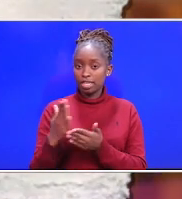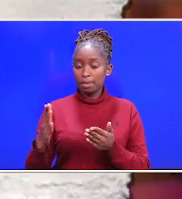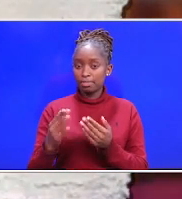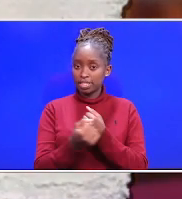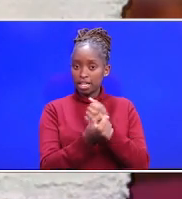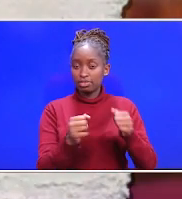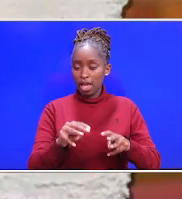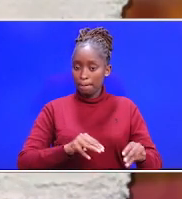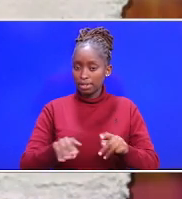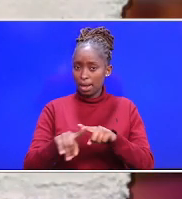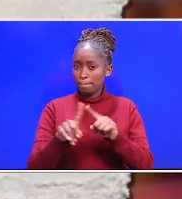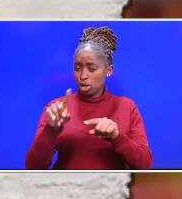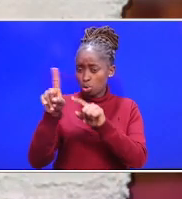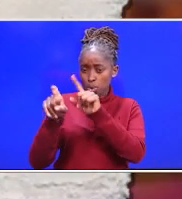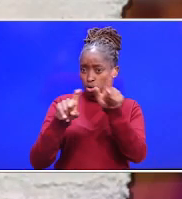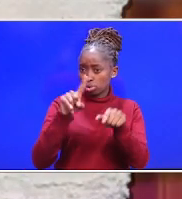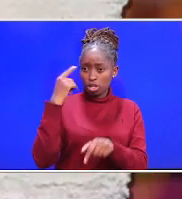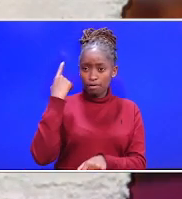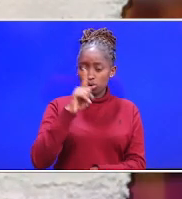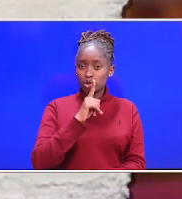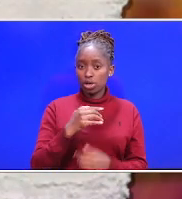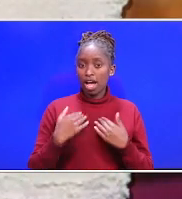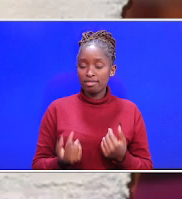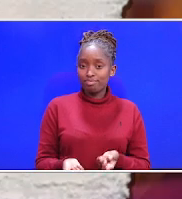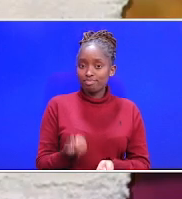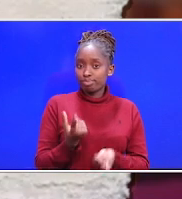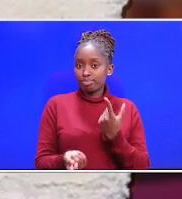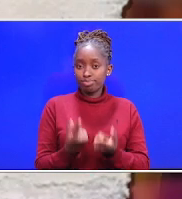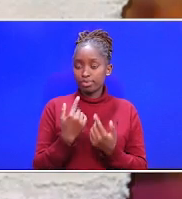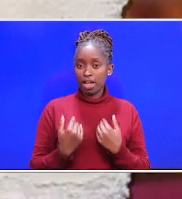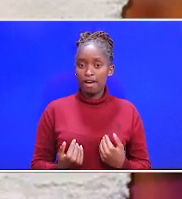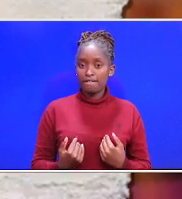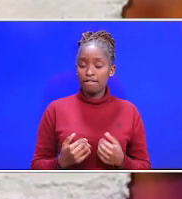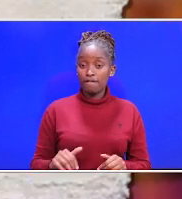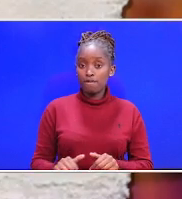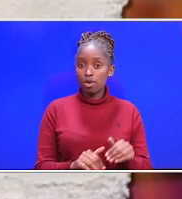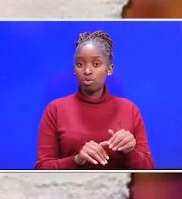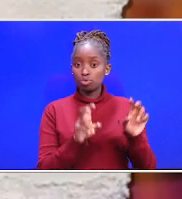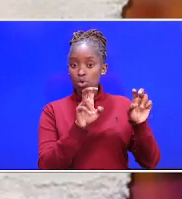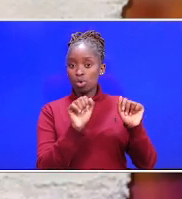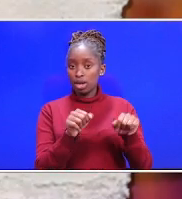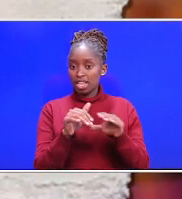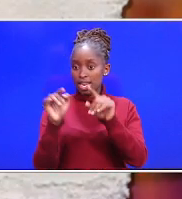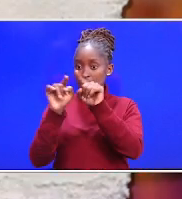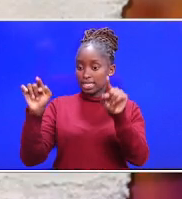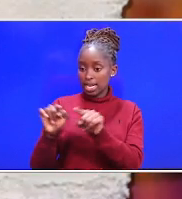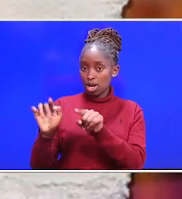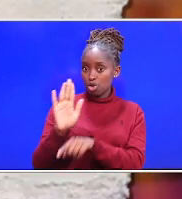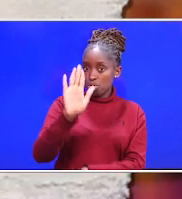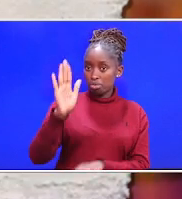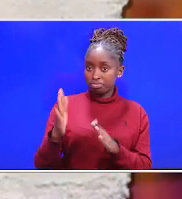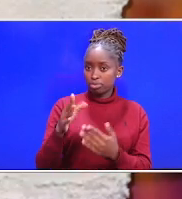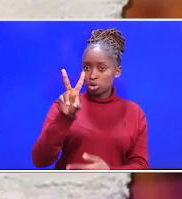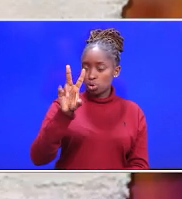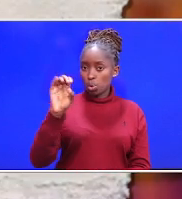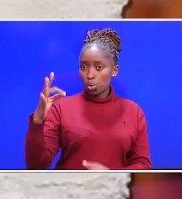measures, but questions, of course, still rise about them being followed. As you can see right there on your screens, the